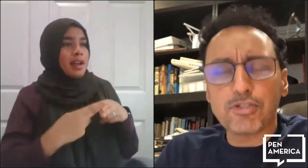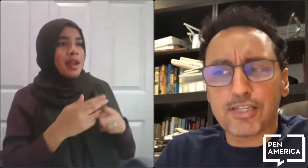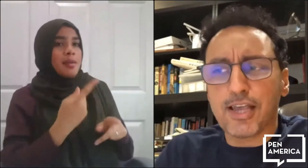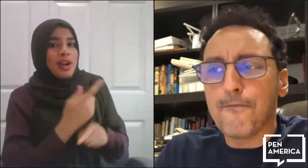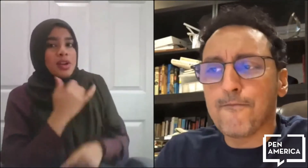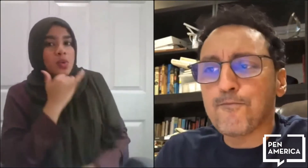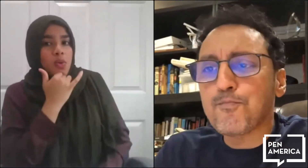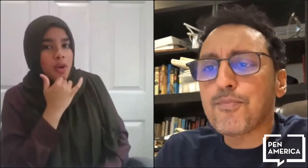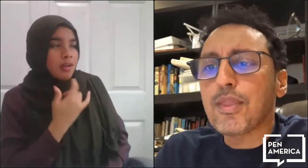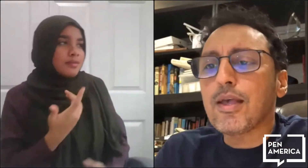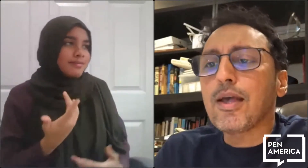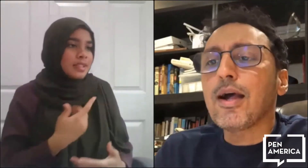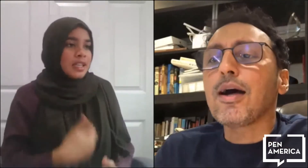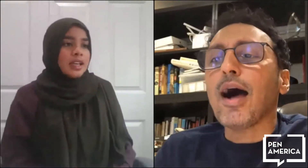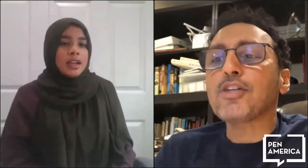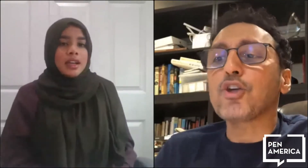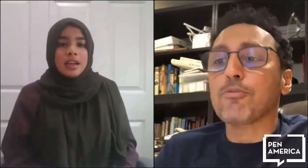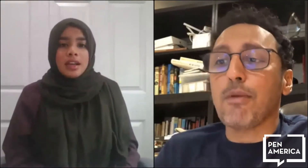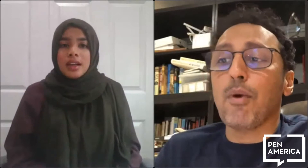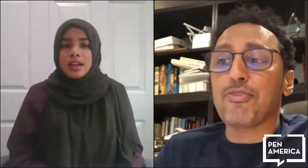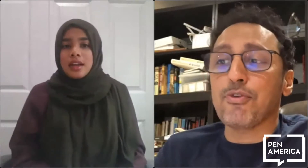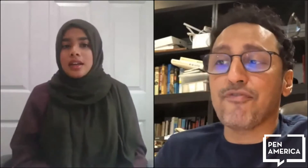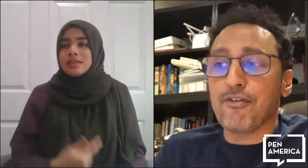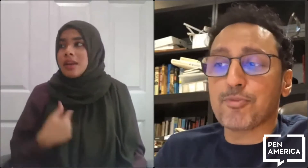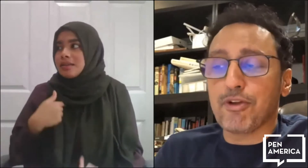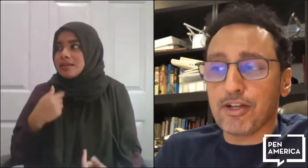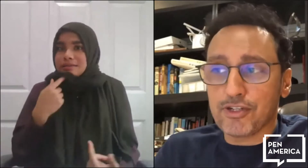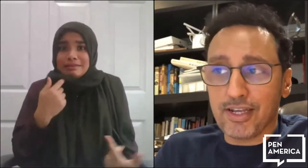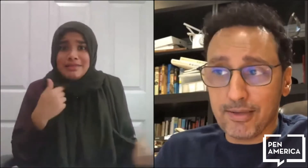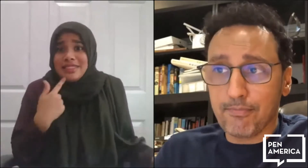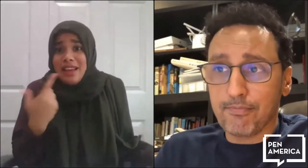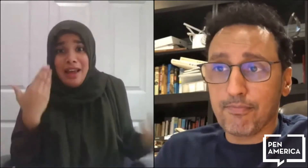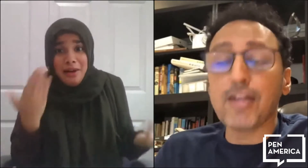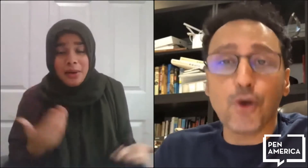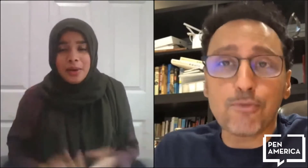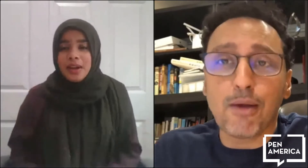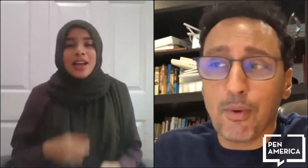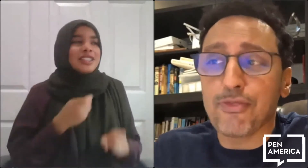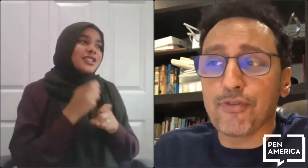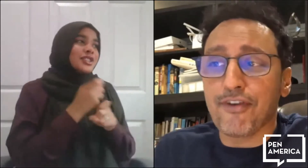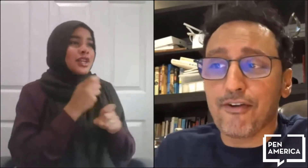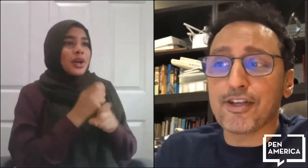How are you supposed to say it? I joked my way through the various